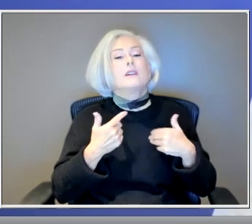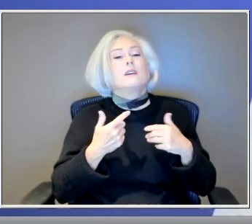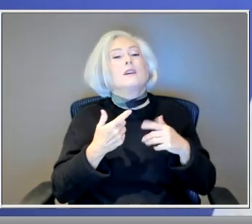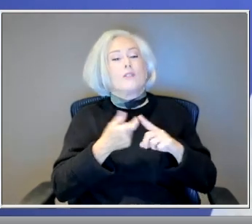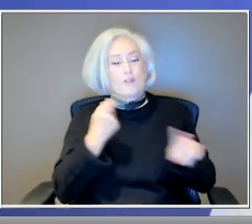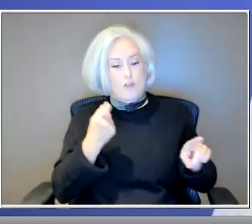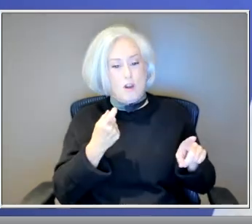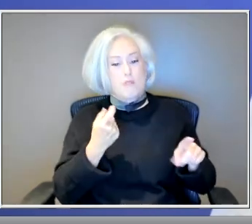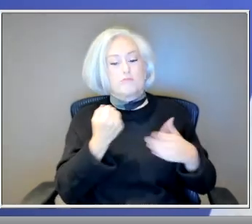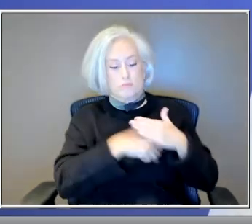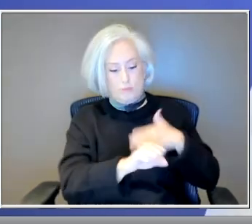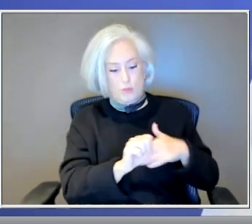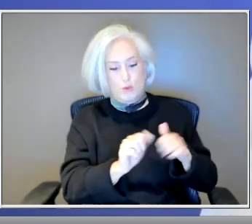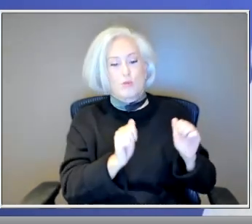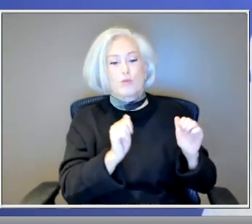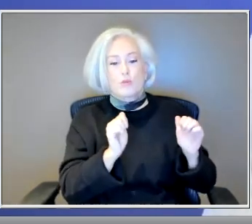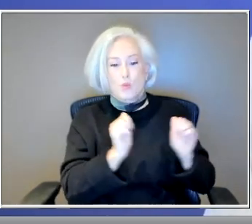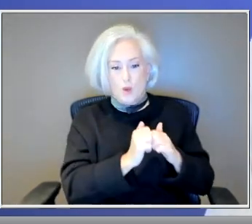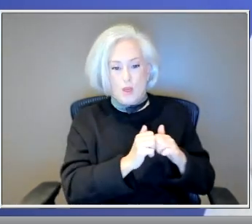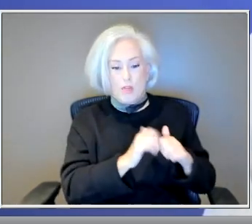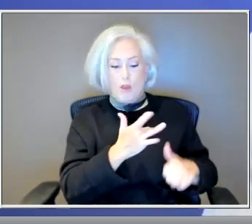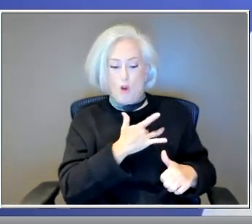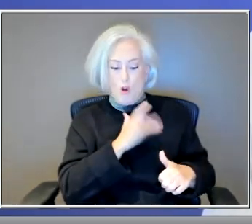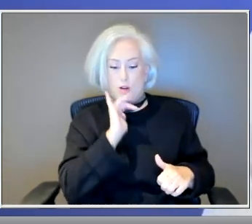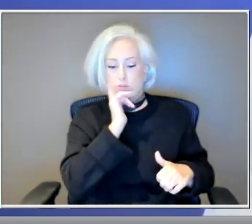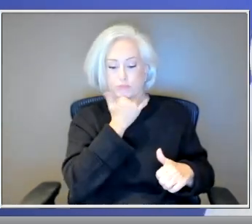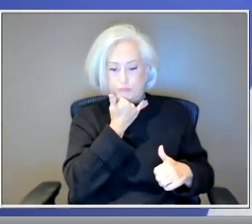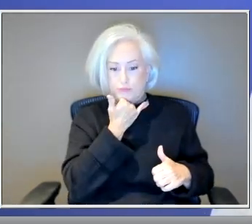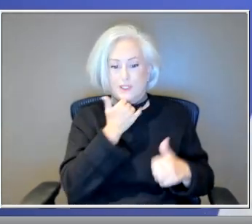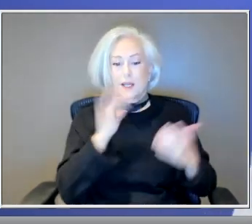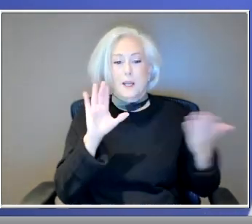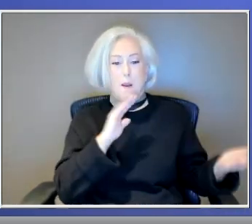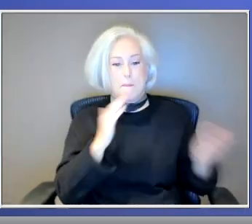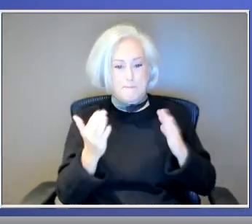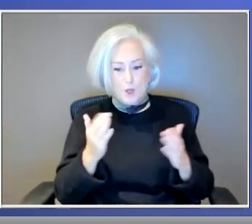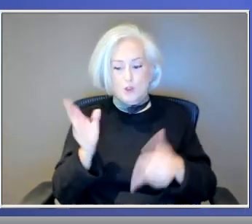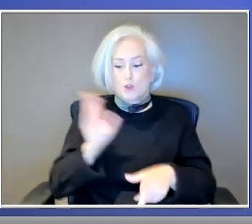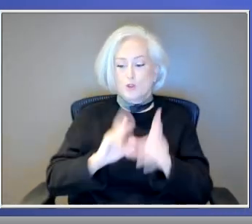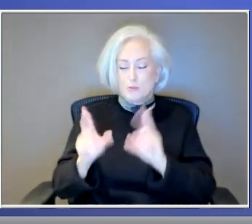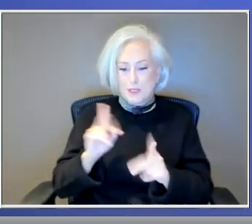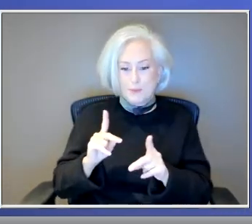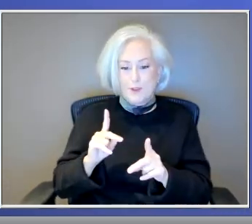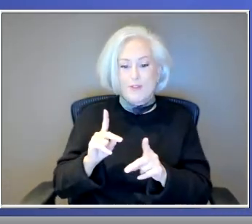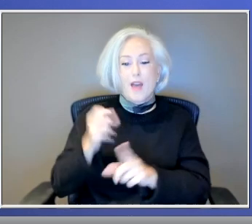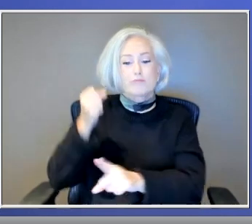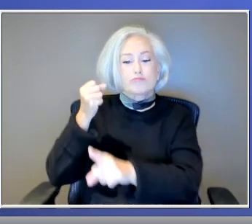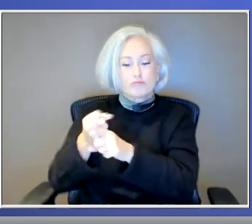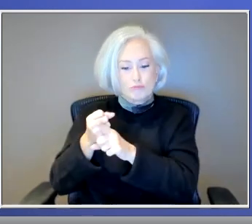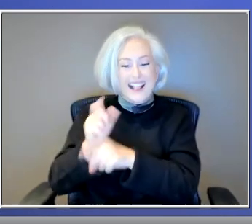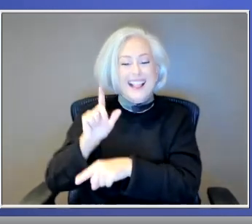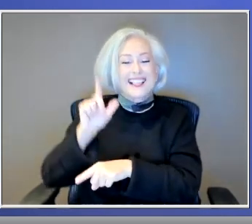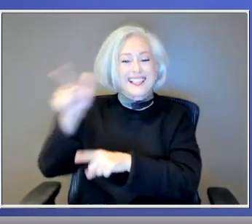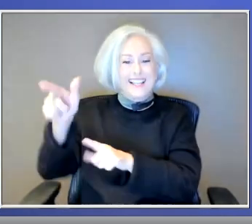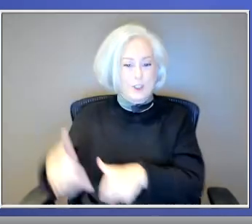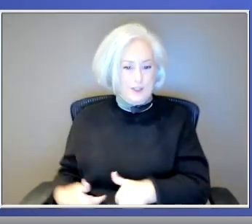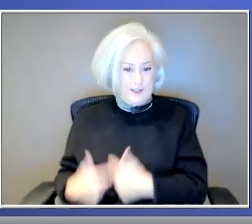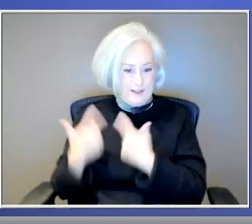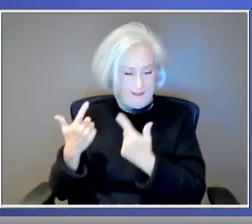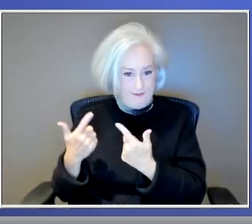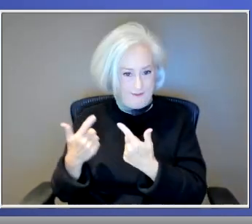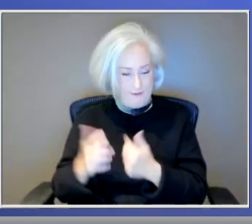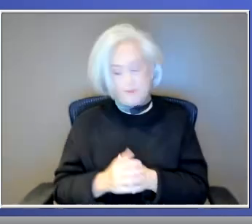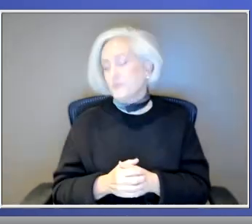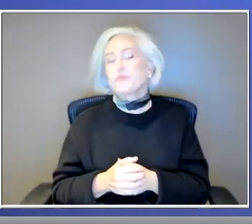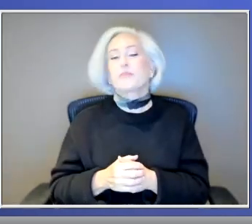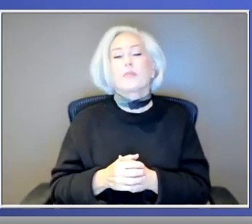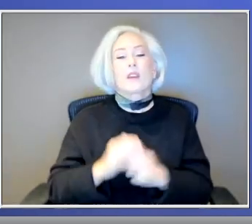with acquired heart disease. And what we have found in the literature is that adults with congenital heart disease really